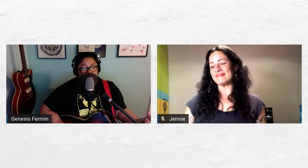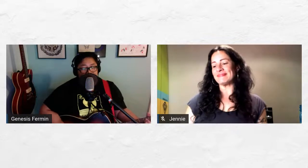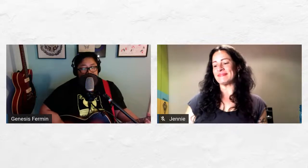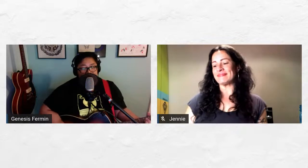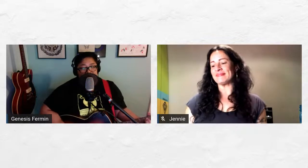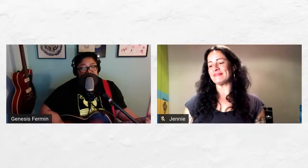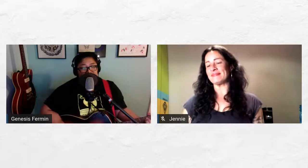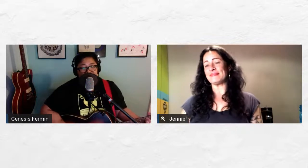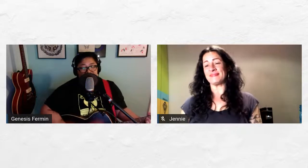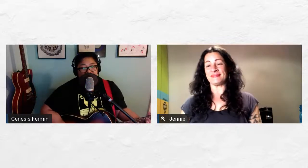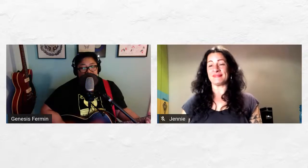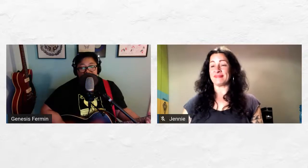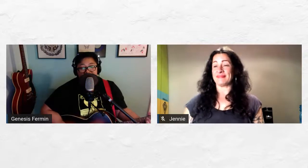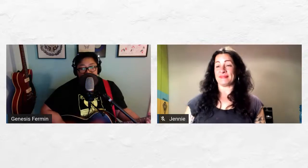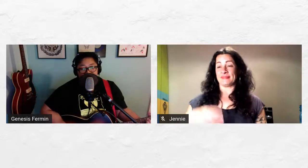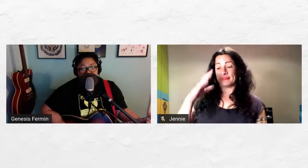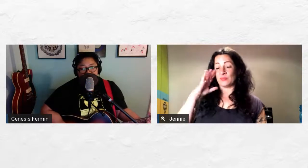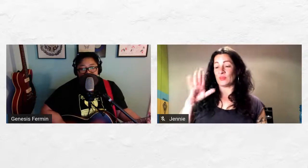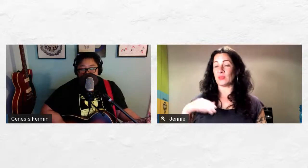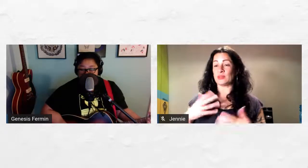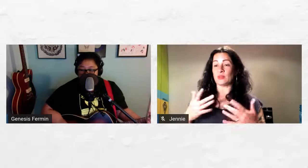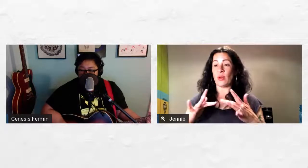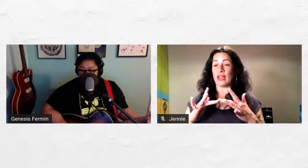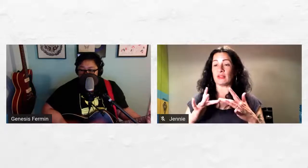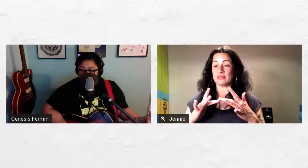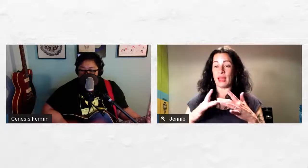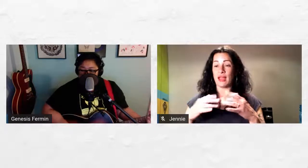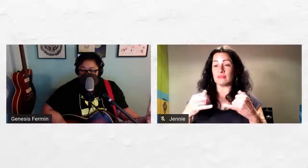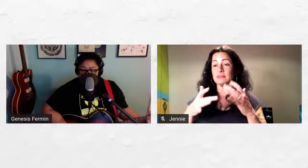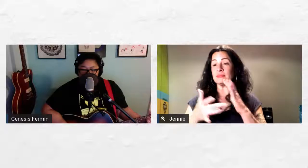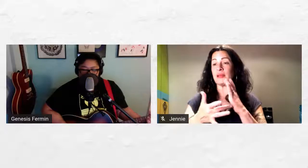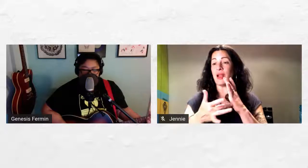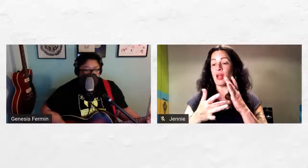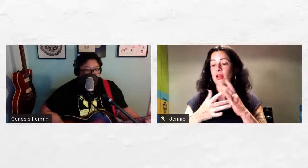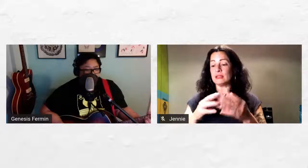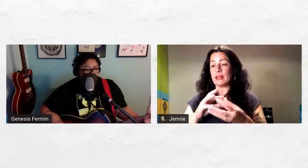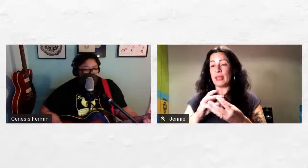fiber optics and a screen.